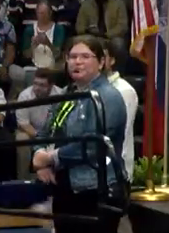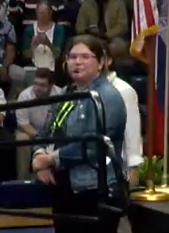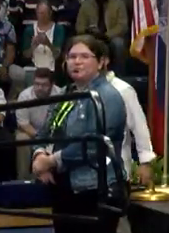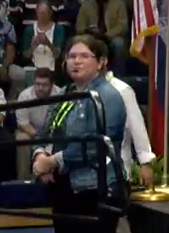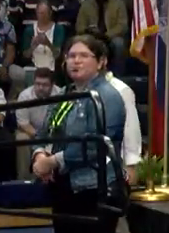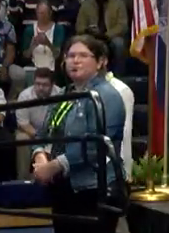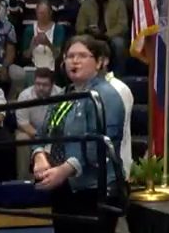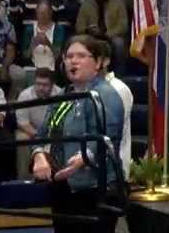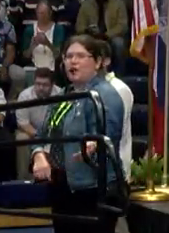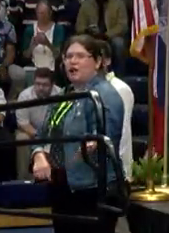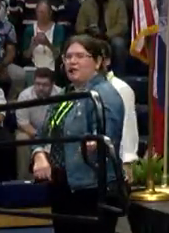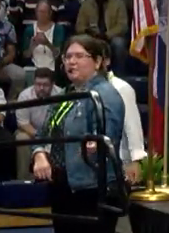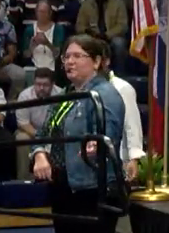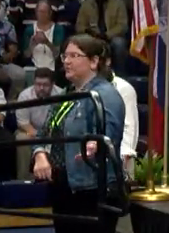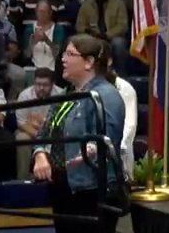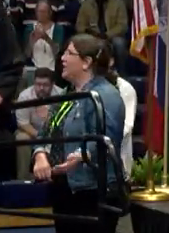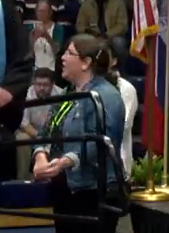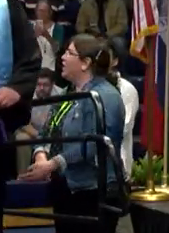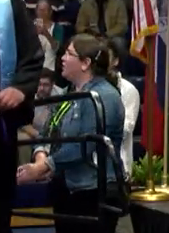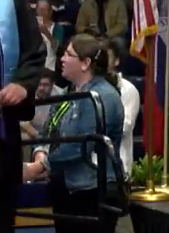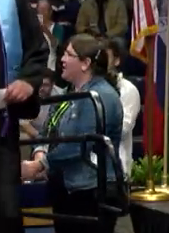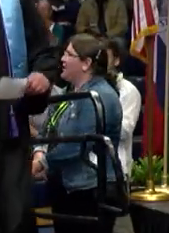Kayla Kresner.